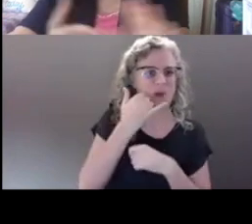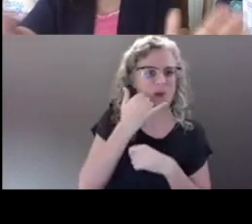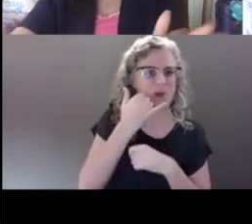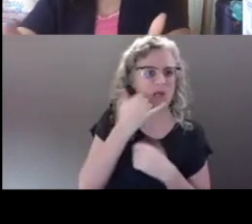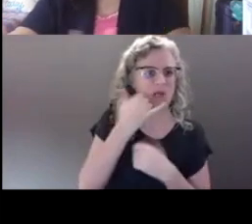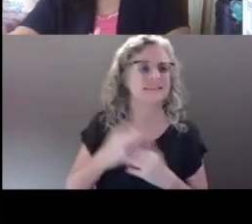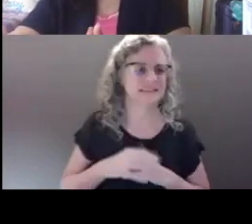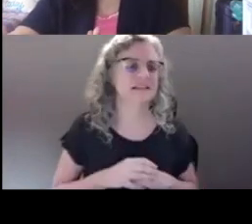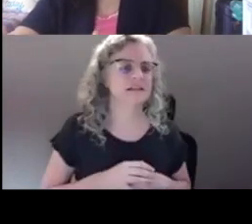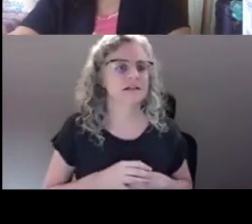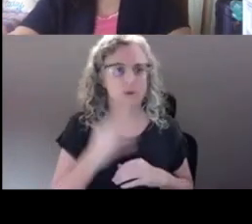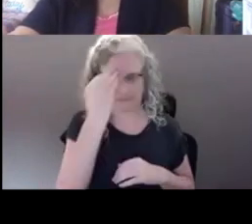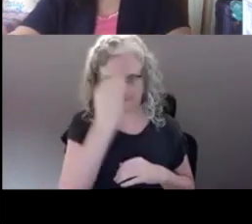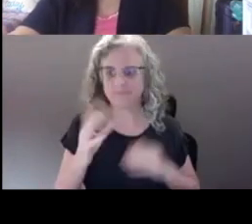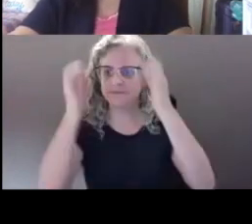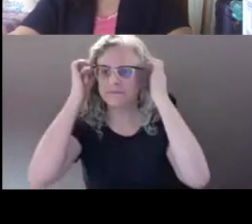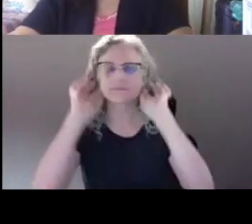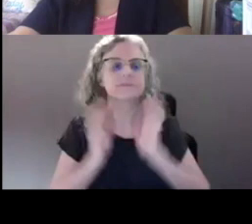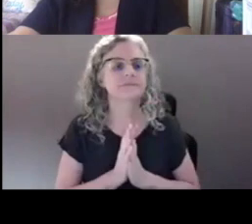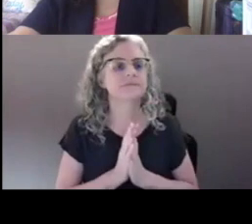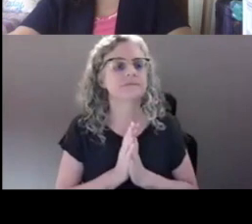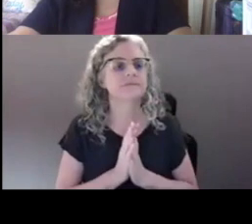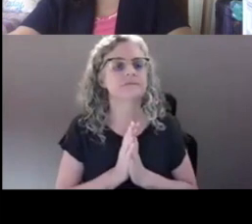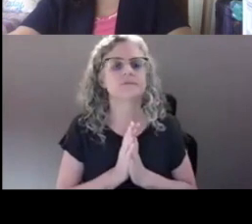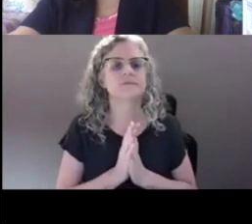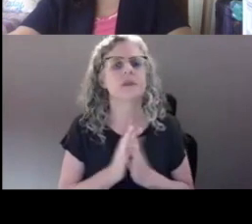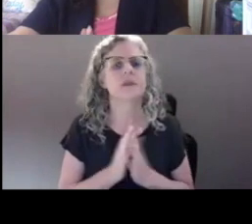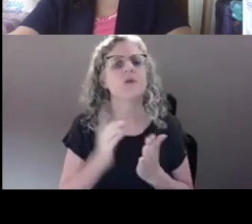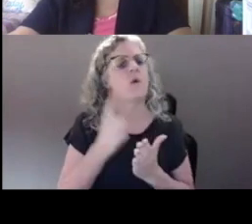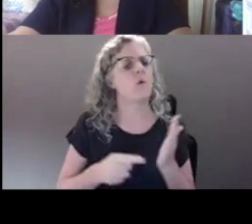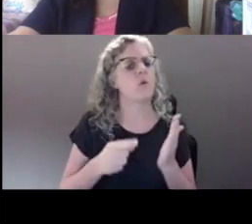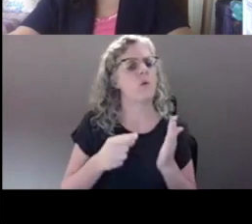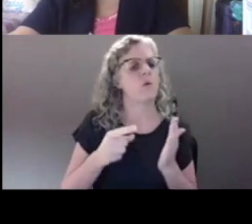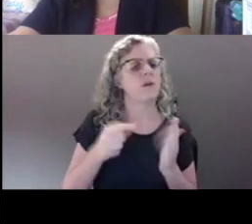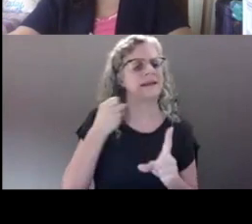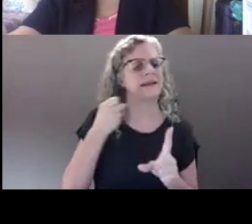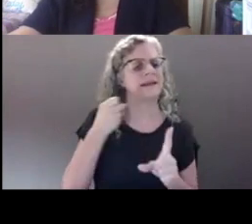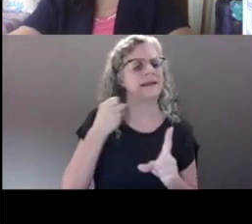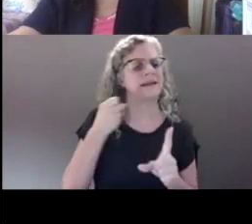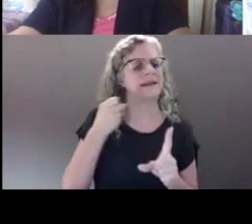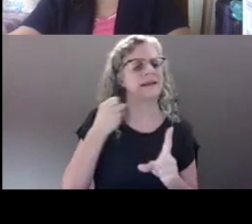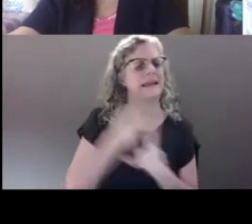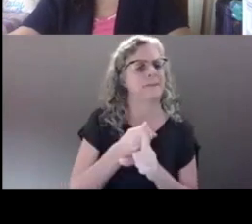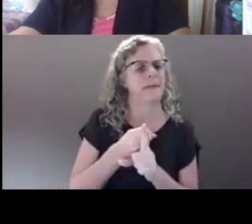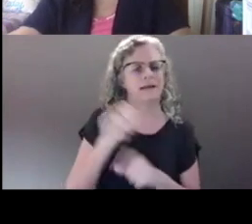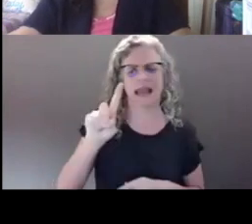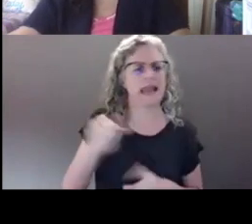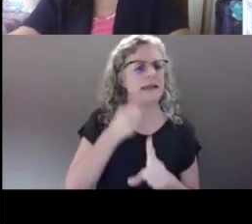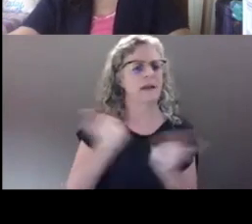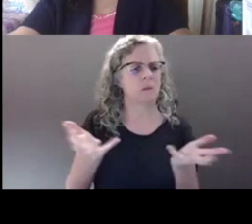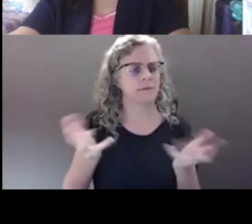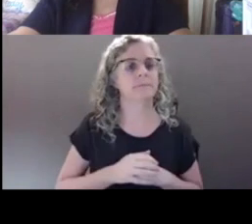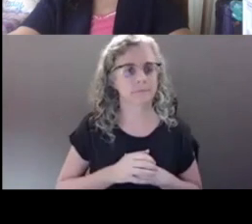The act basically allowed people with disabilities the right to fully participate in the